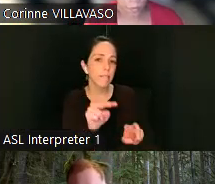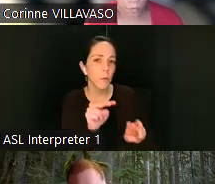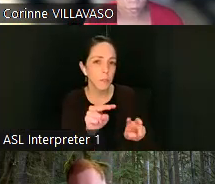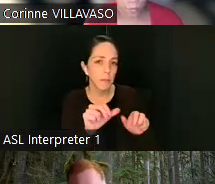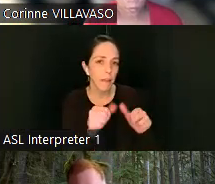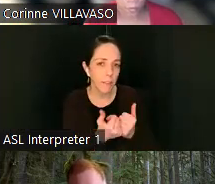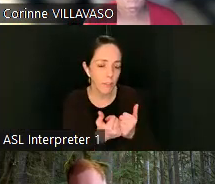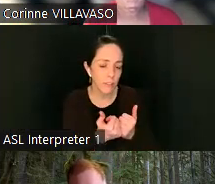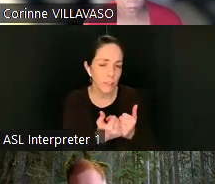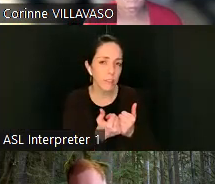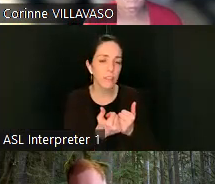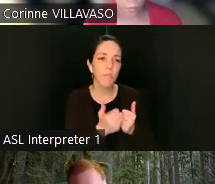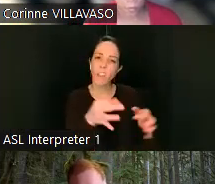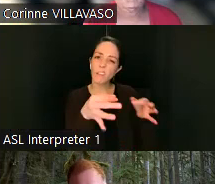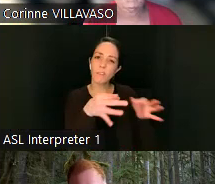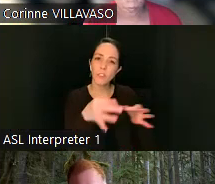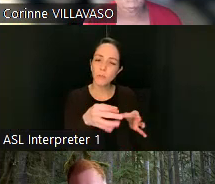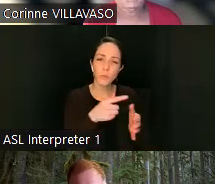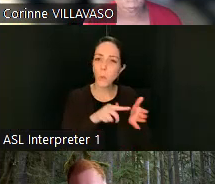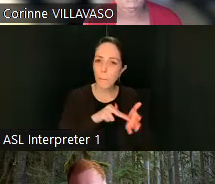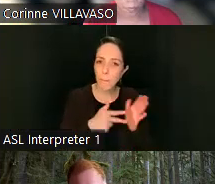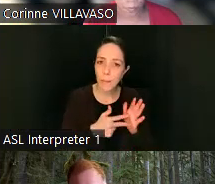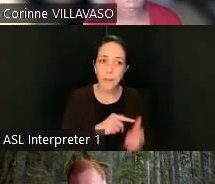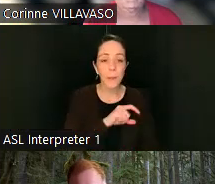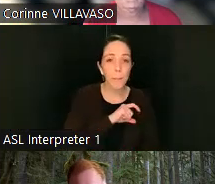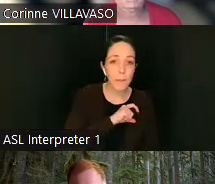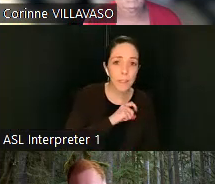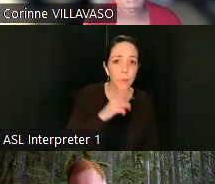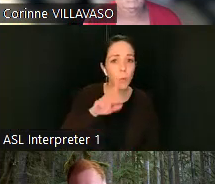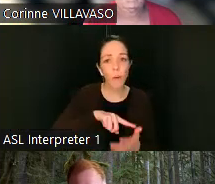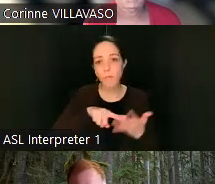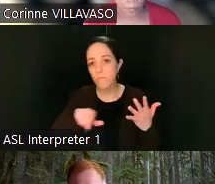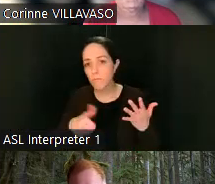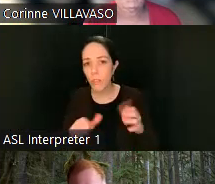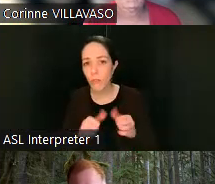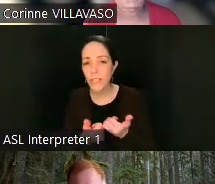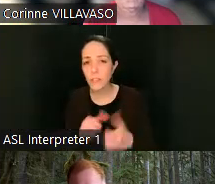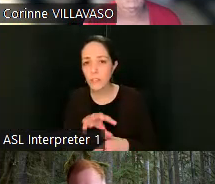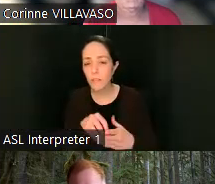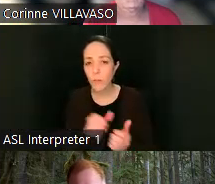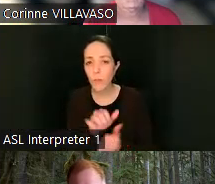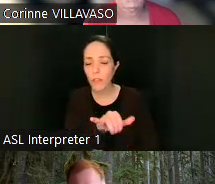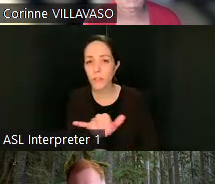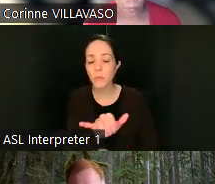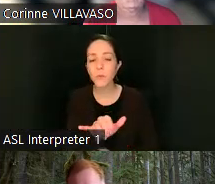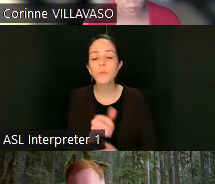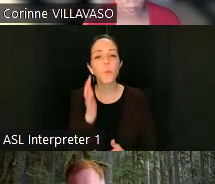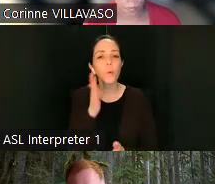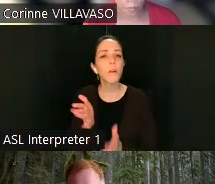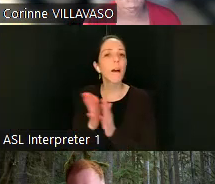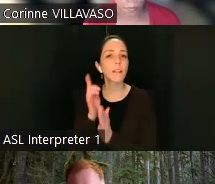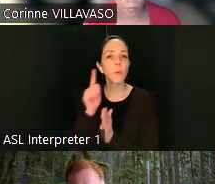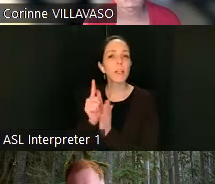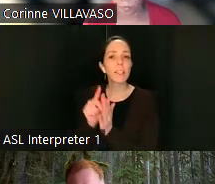restriction, how broad is it, is a question that needs to be answered. And there may be legal guidance on that coming, but it also may